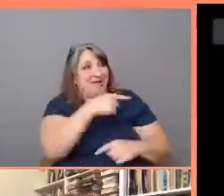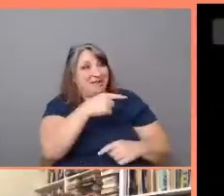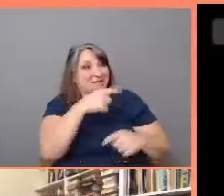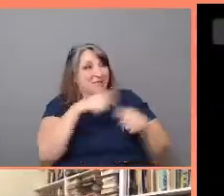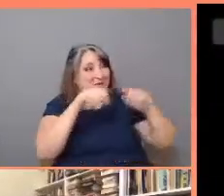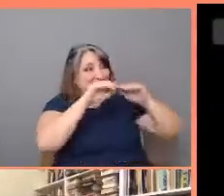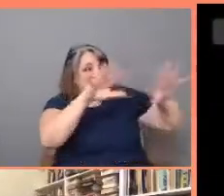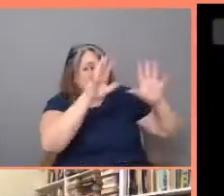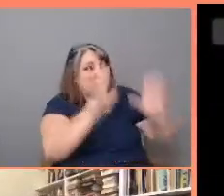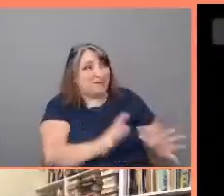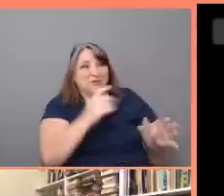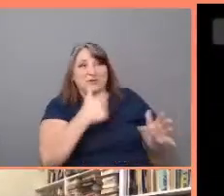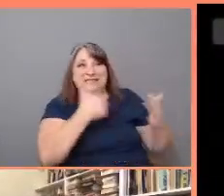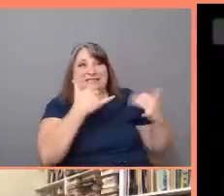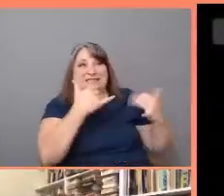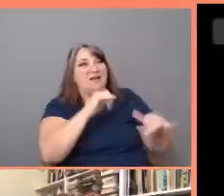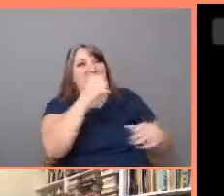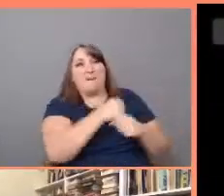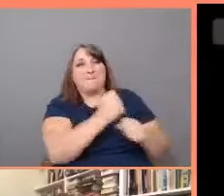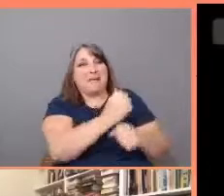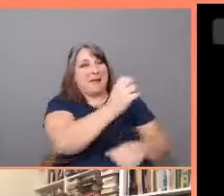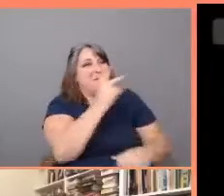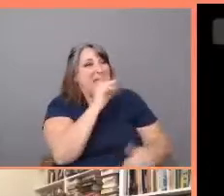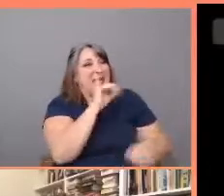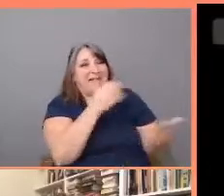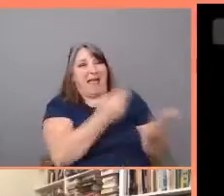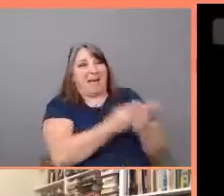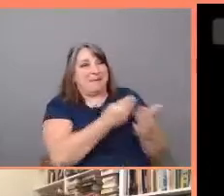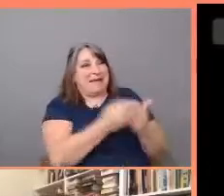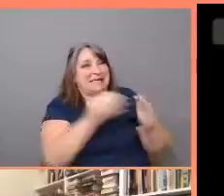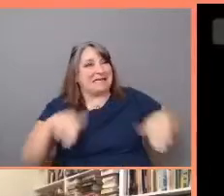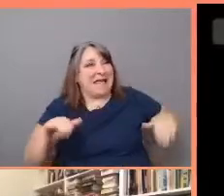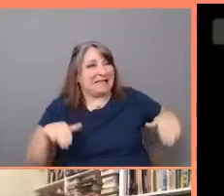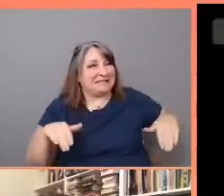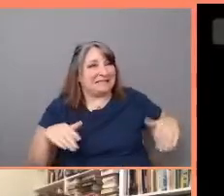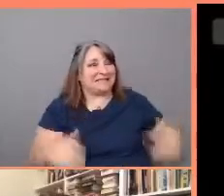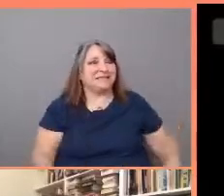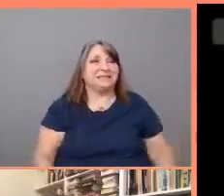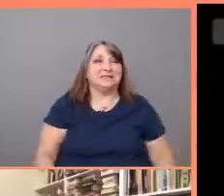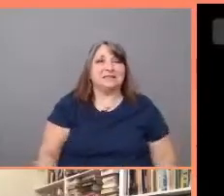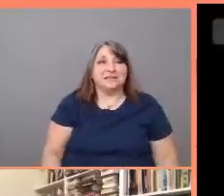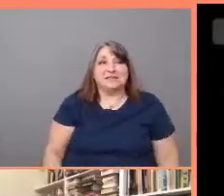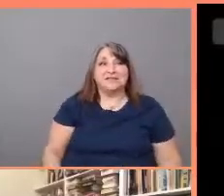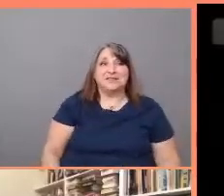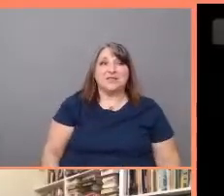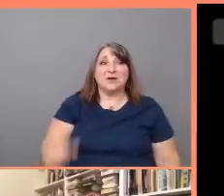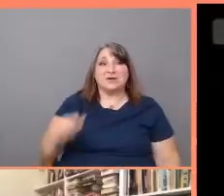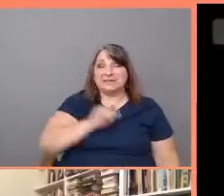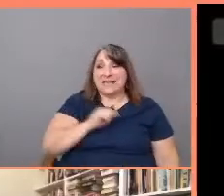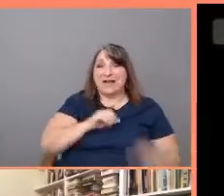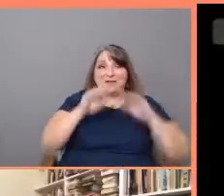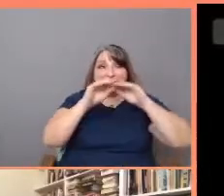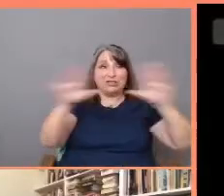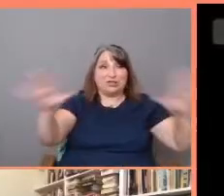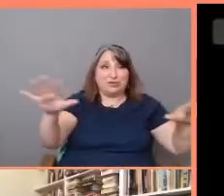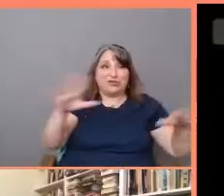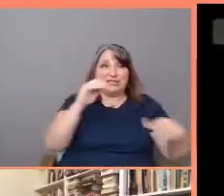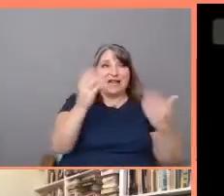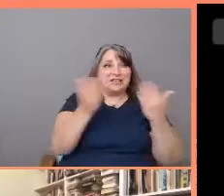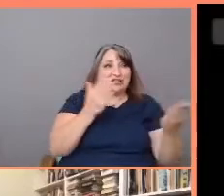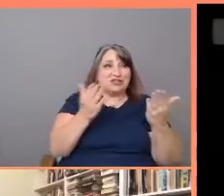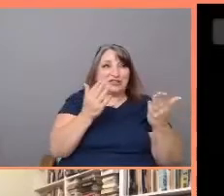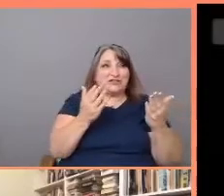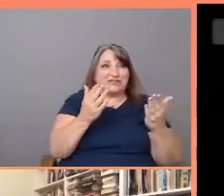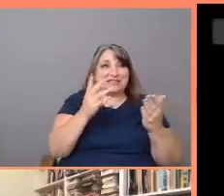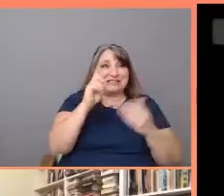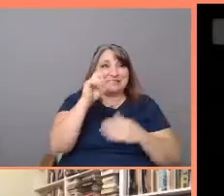distributor. So, that's just one example, but self-distribution and service deals are a pathway that many